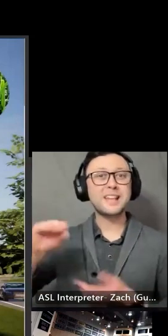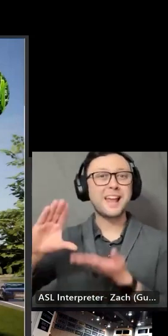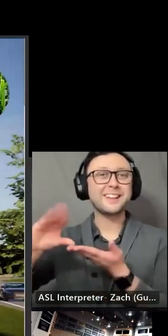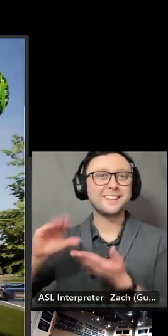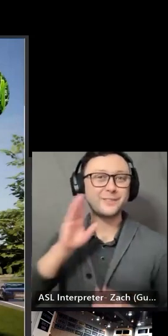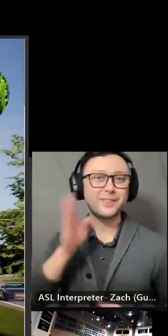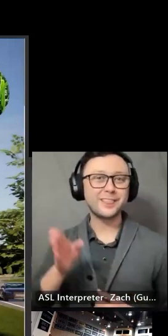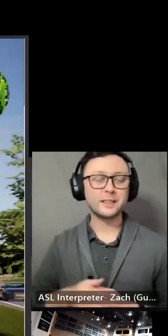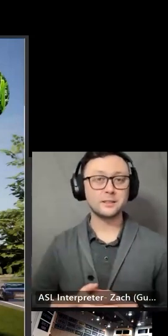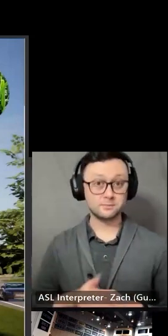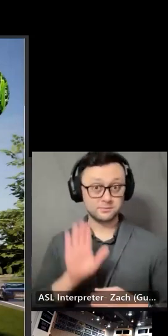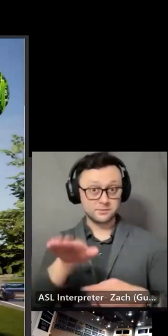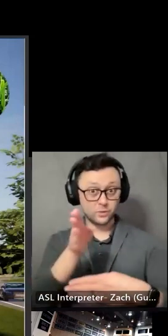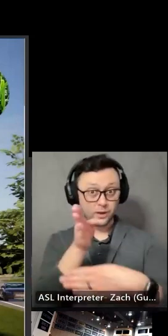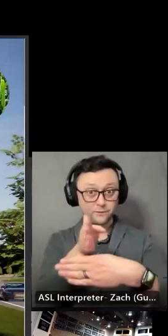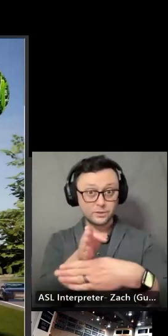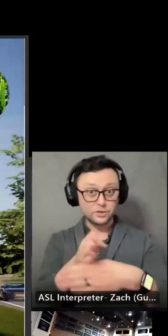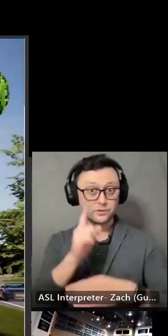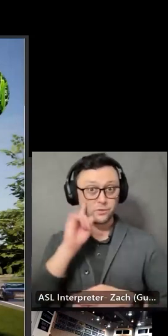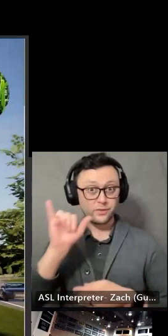the average is right now for MRI?